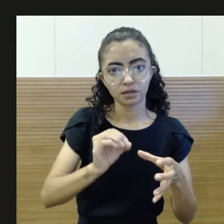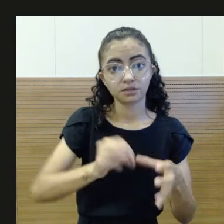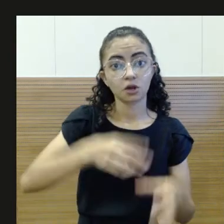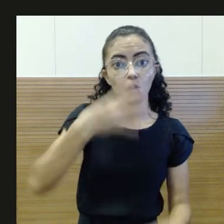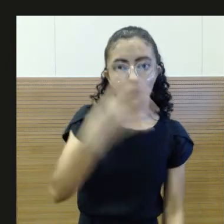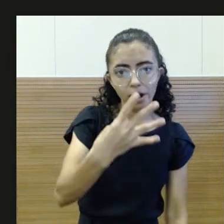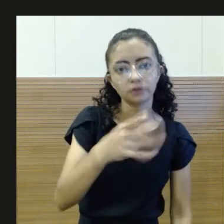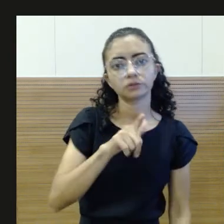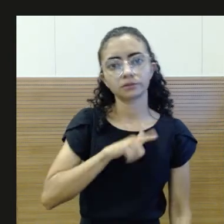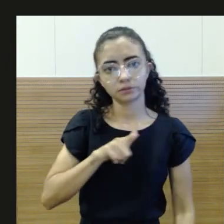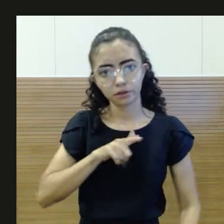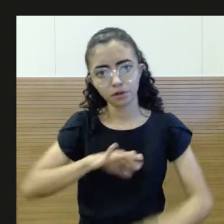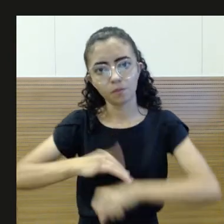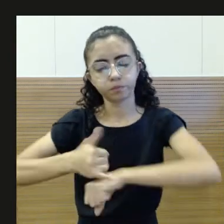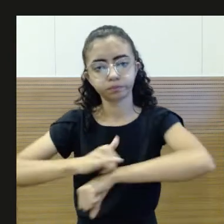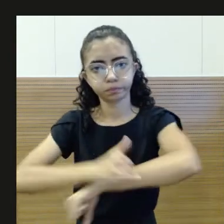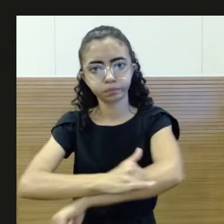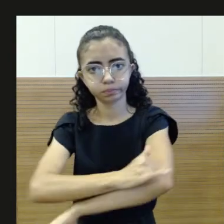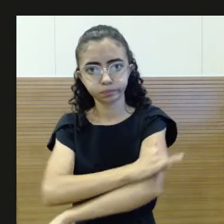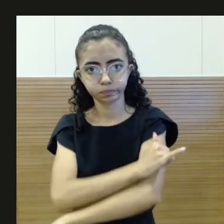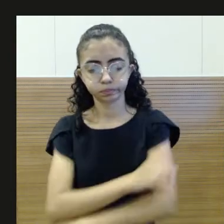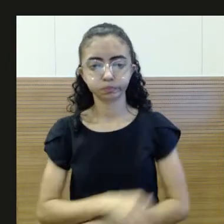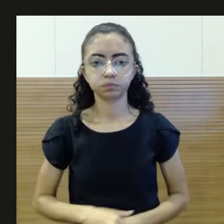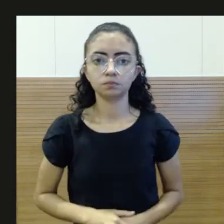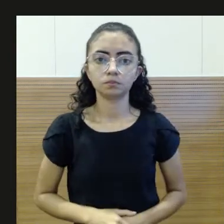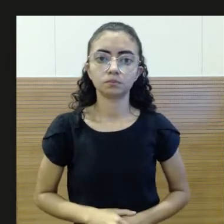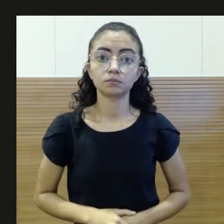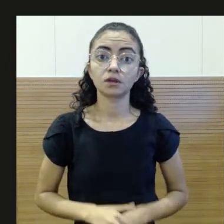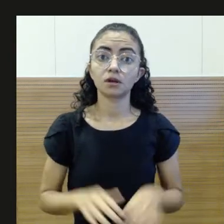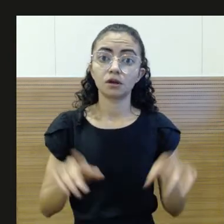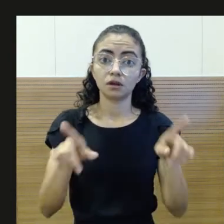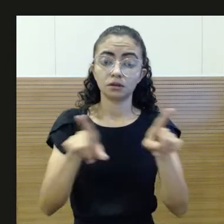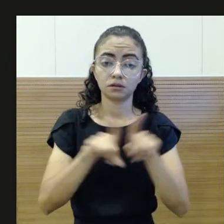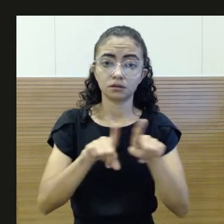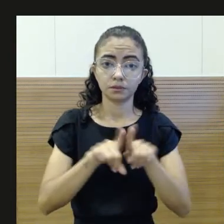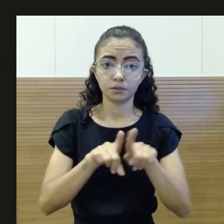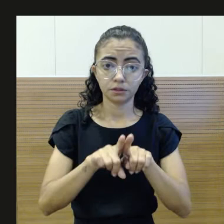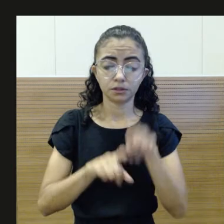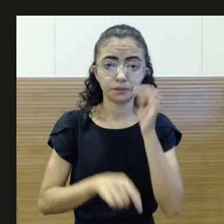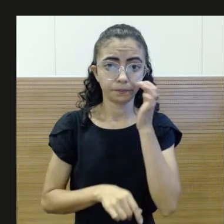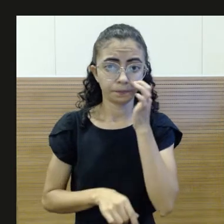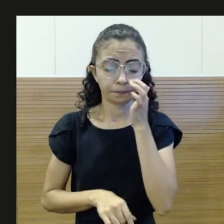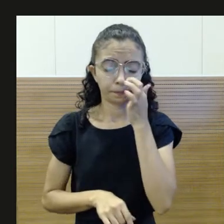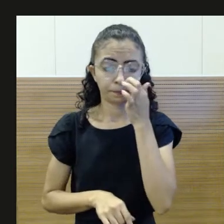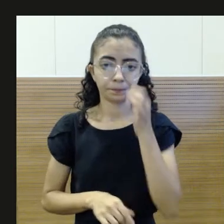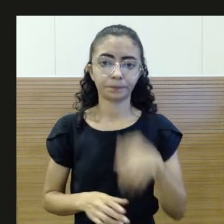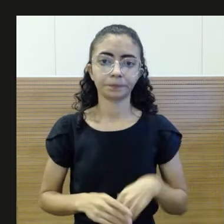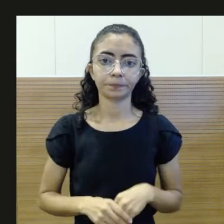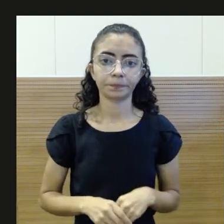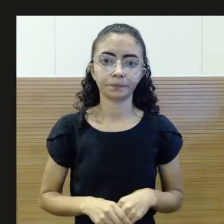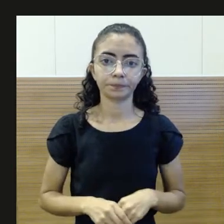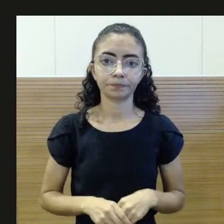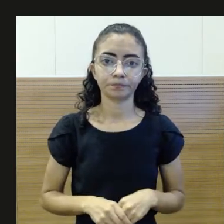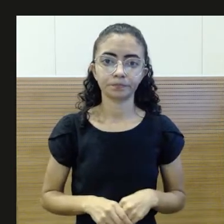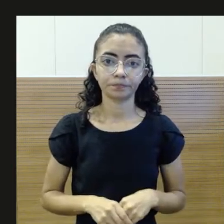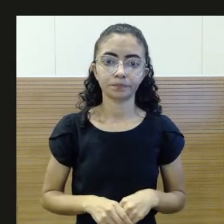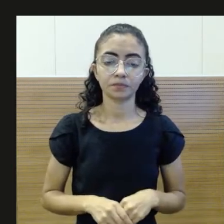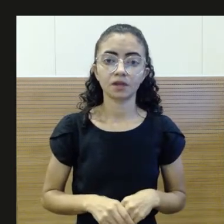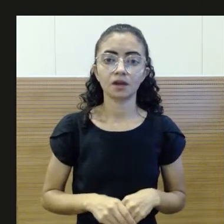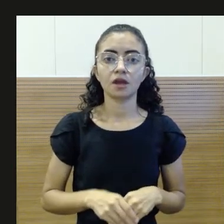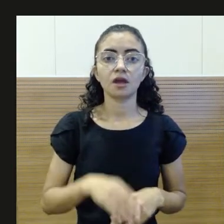new principles highlighting the importance that the adequate and healthy food and nutrition for children is a way